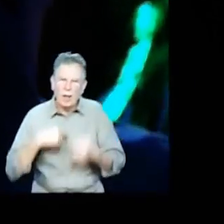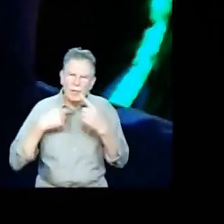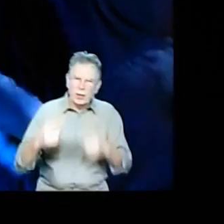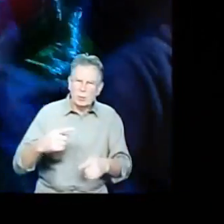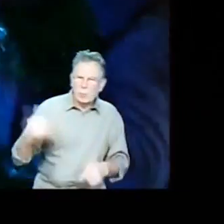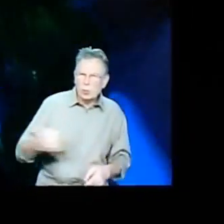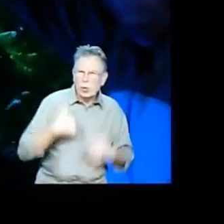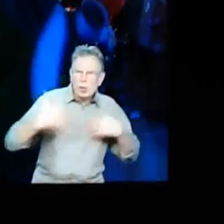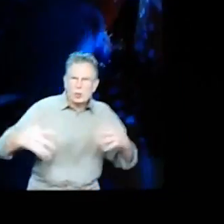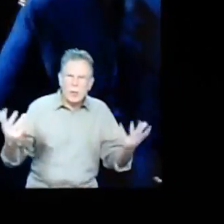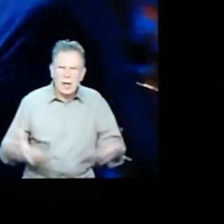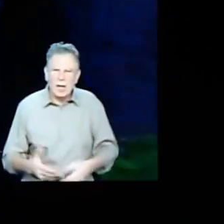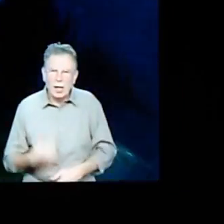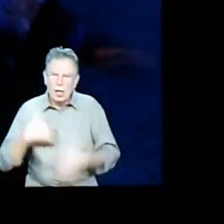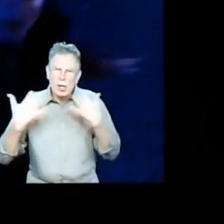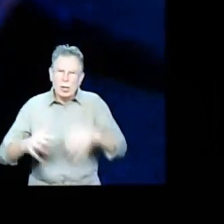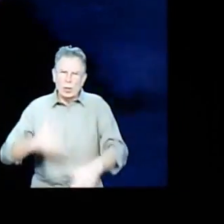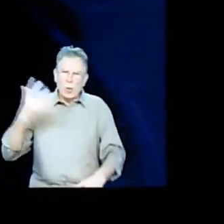get you in the face.